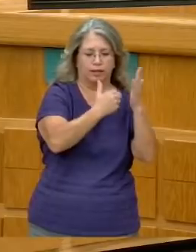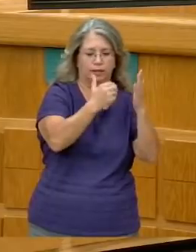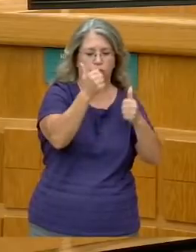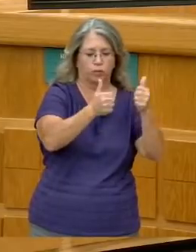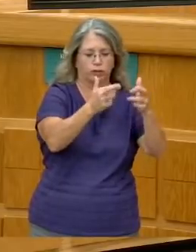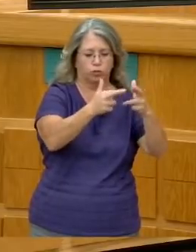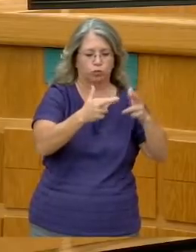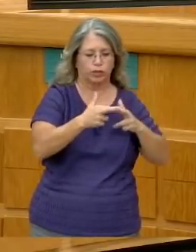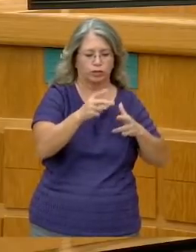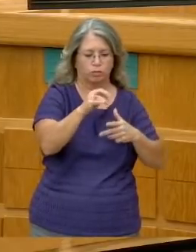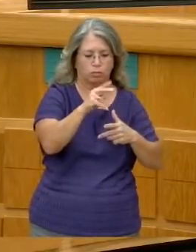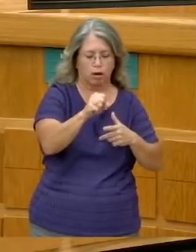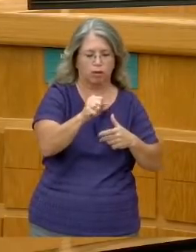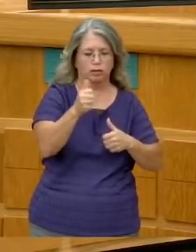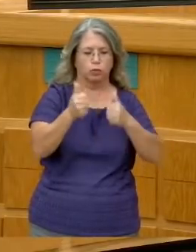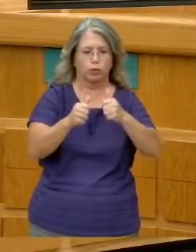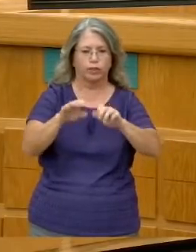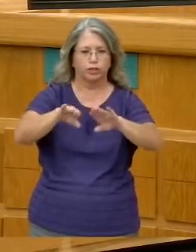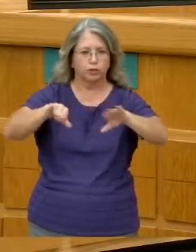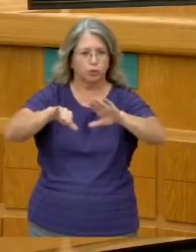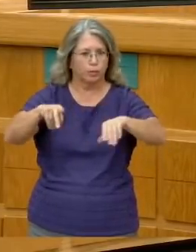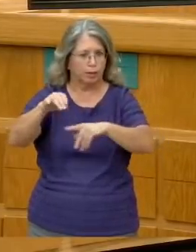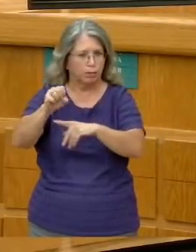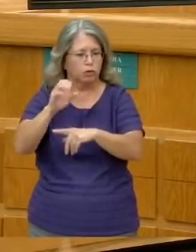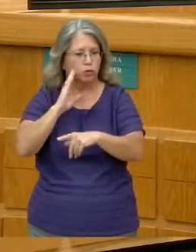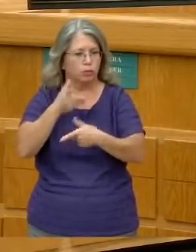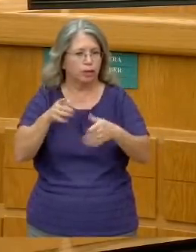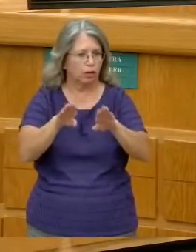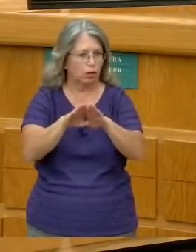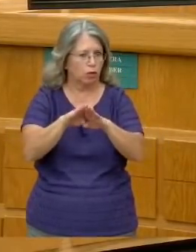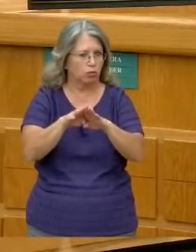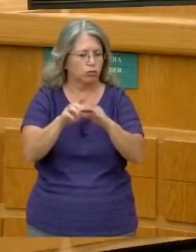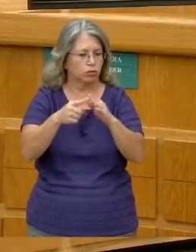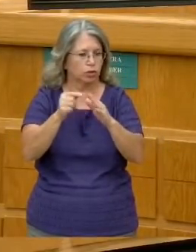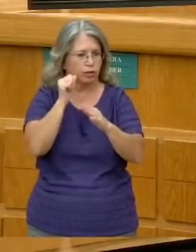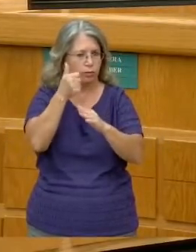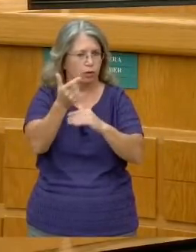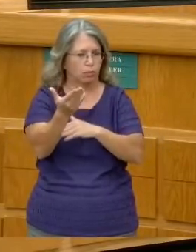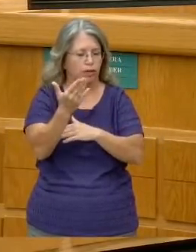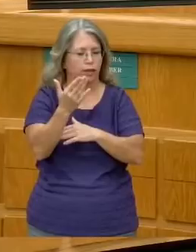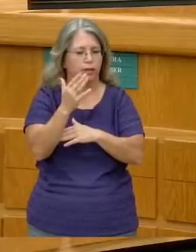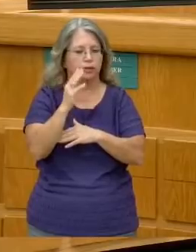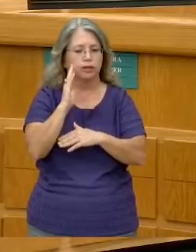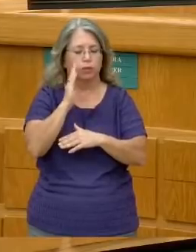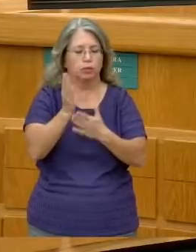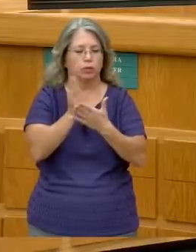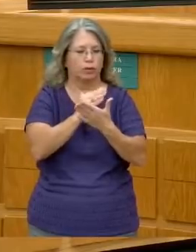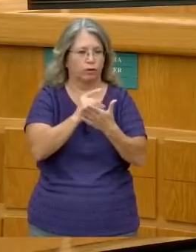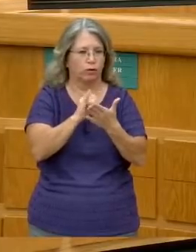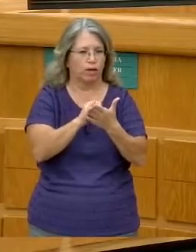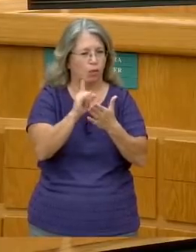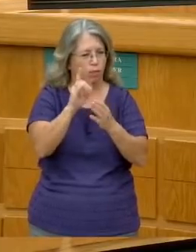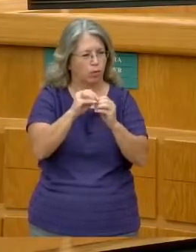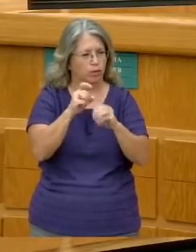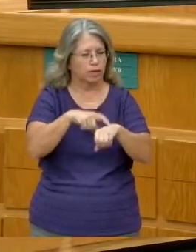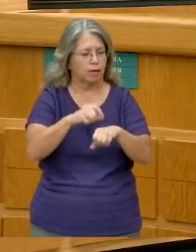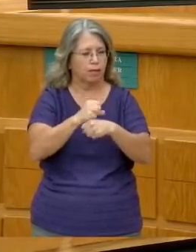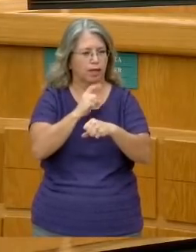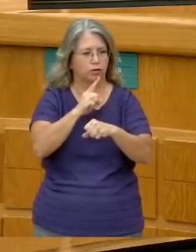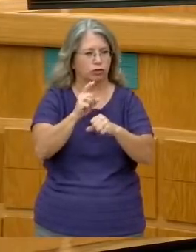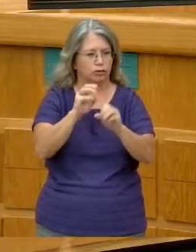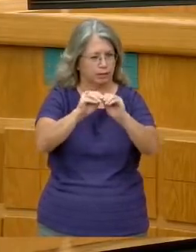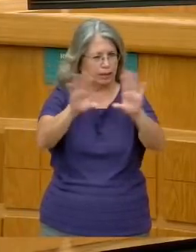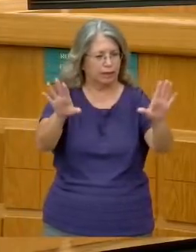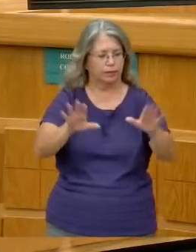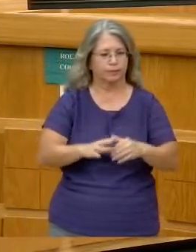that we're going to be closing effective tomorrow morning. And we'll go over the beaches one more time just to make sure it's clear to everybody.